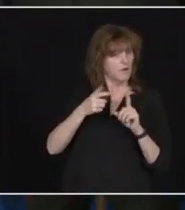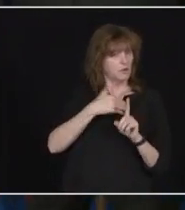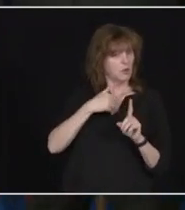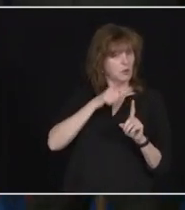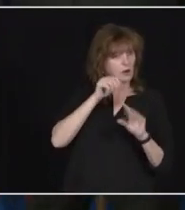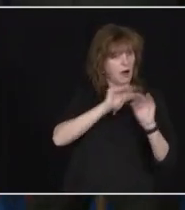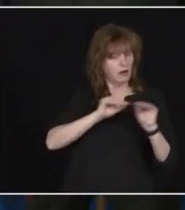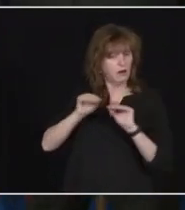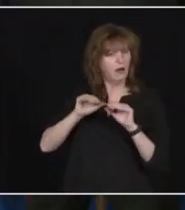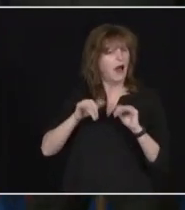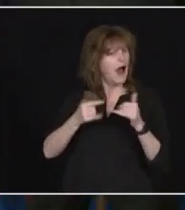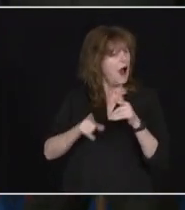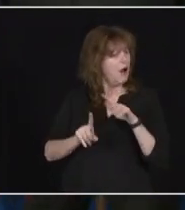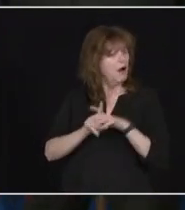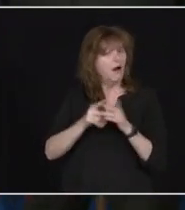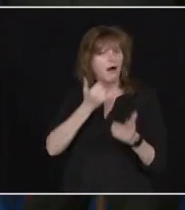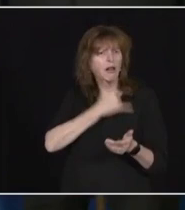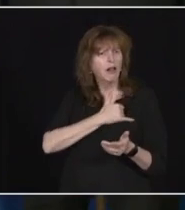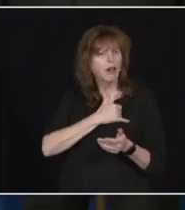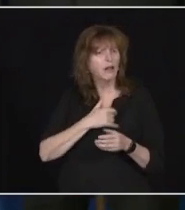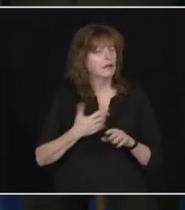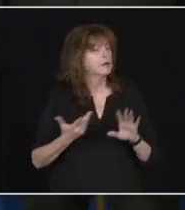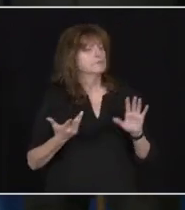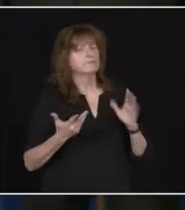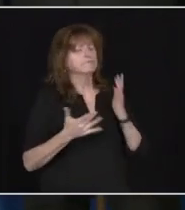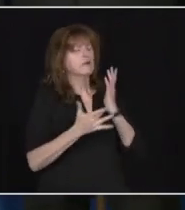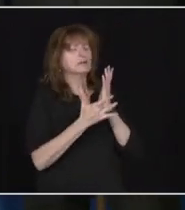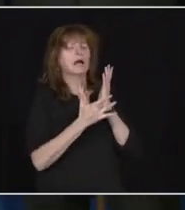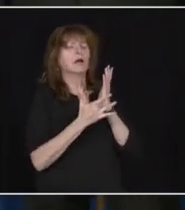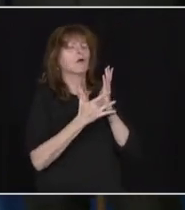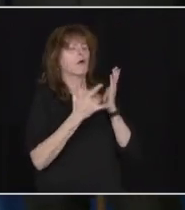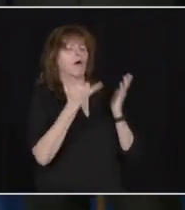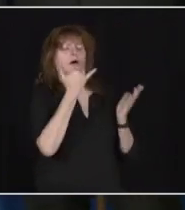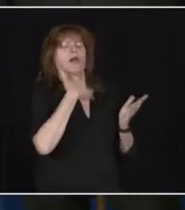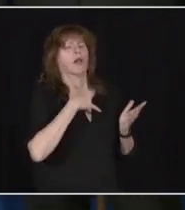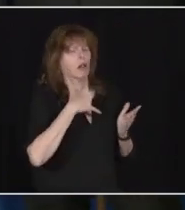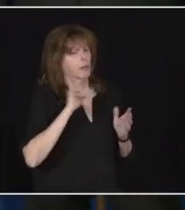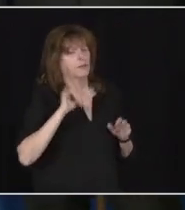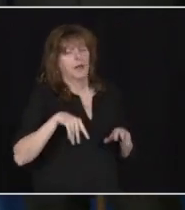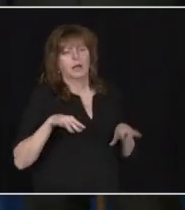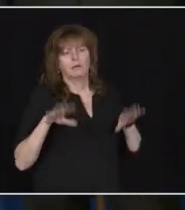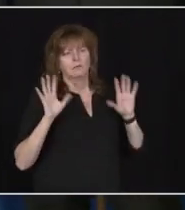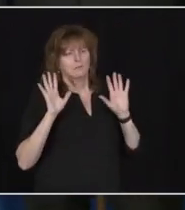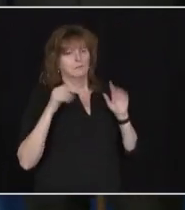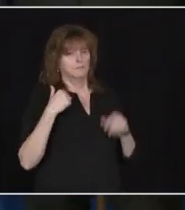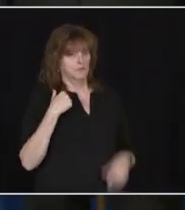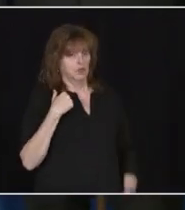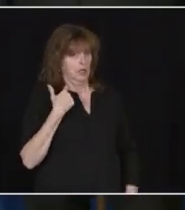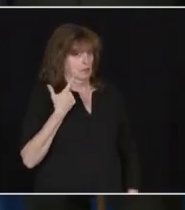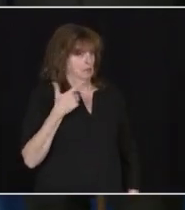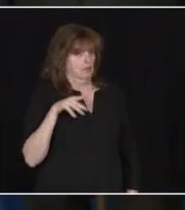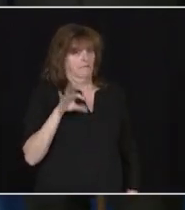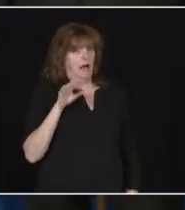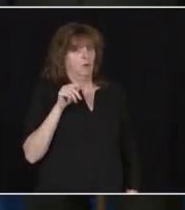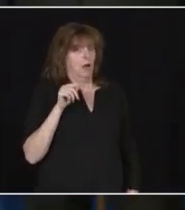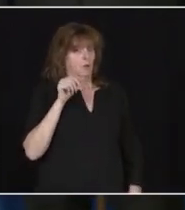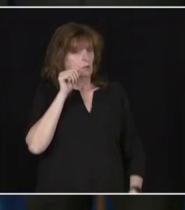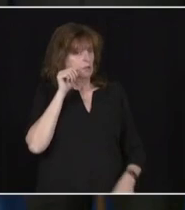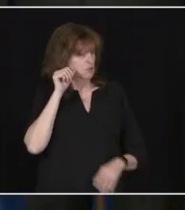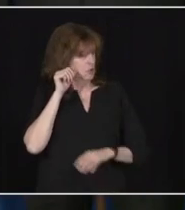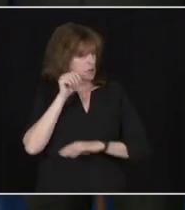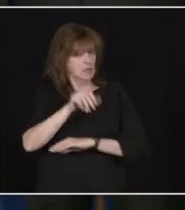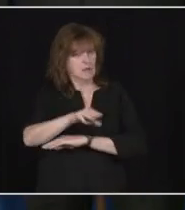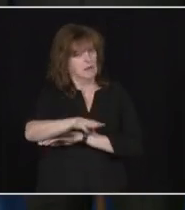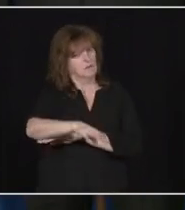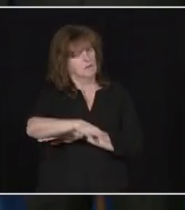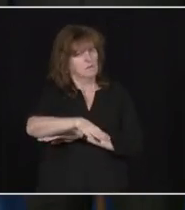a technological glitch with our system that we only found out about yesterday after our press